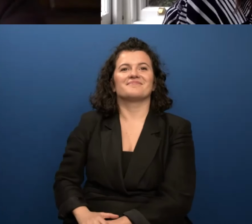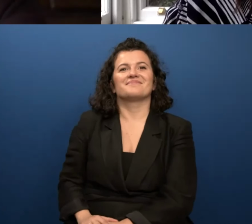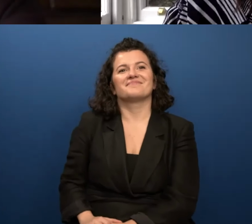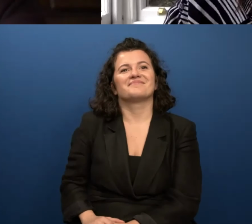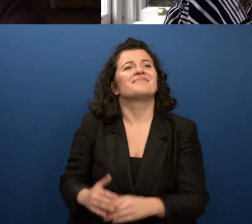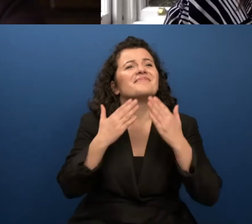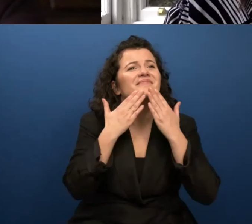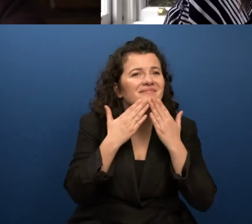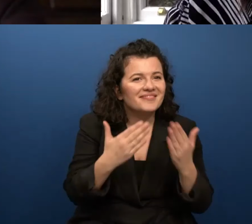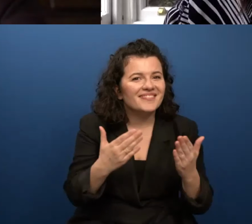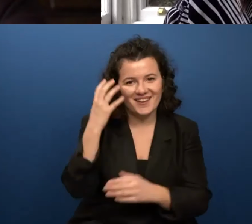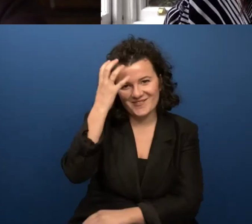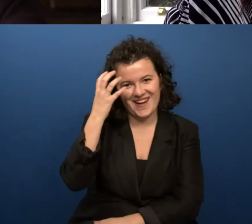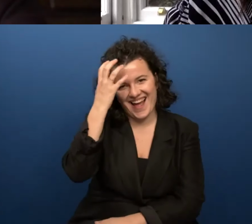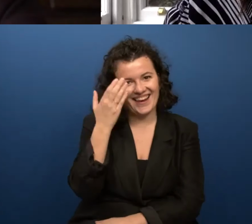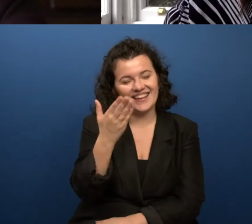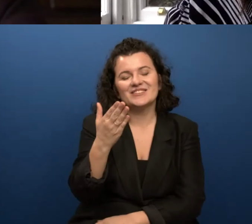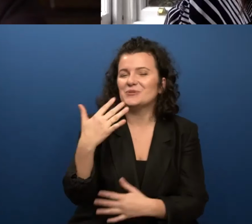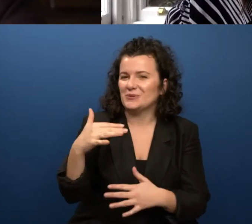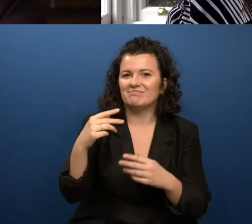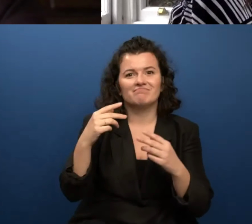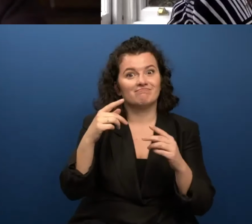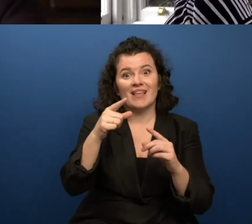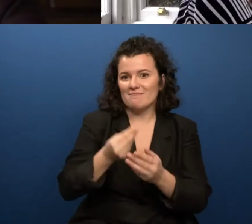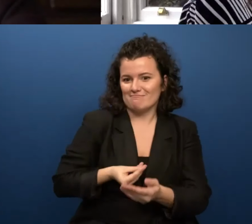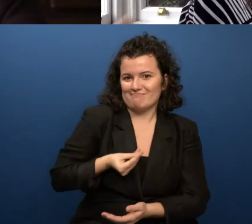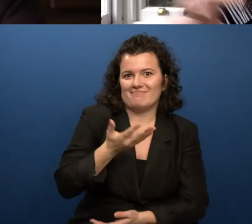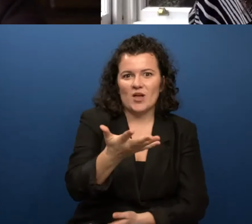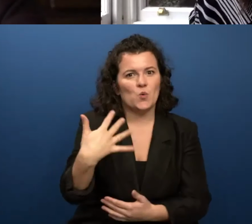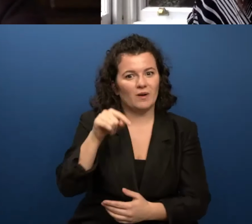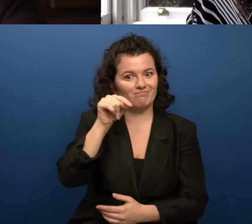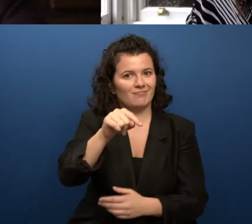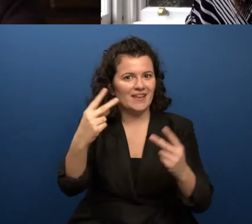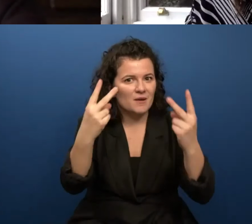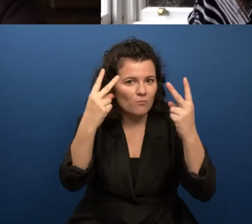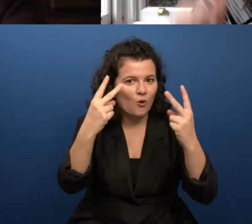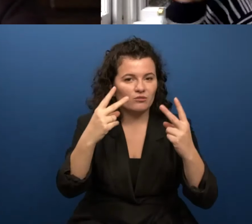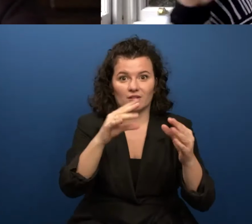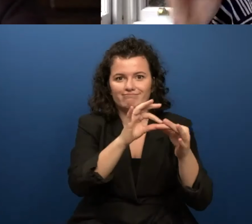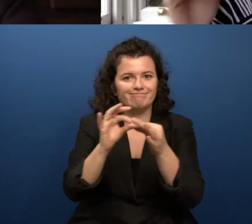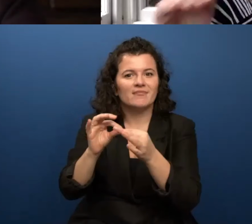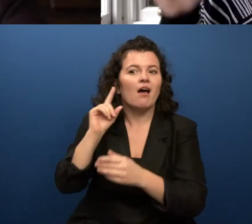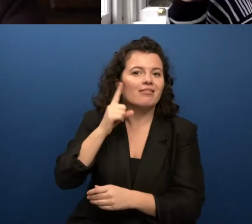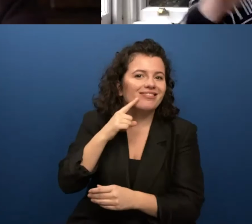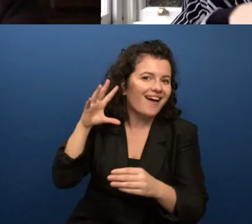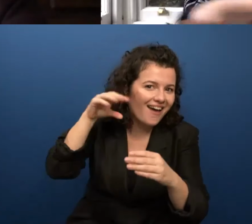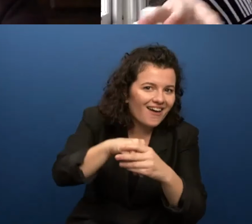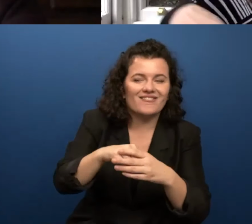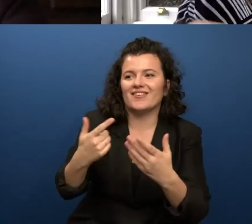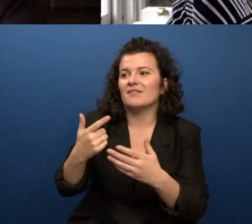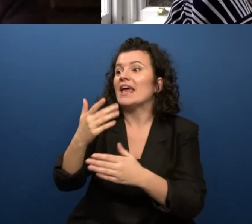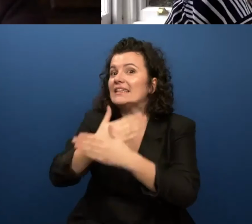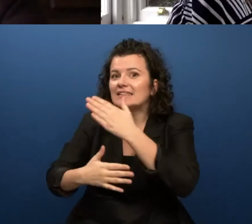Thank you, Alex. I think that's a really important point, especially about inclusion of deaf and disabled people at every level and